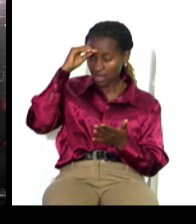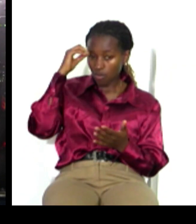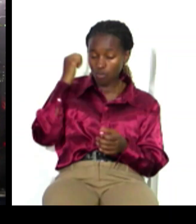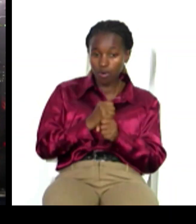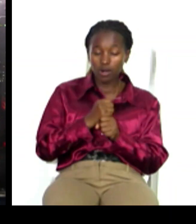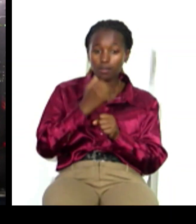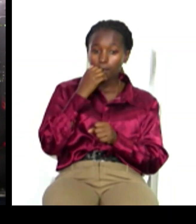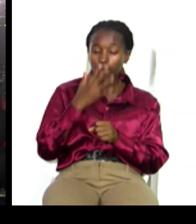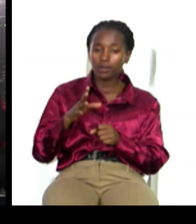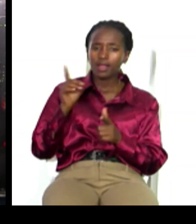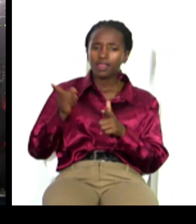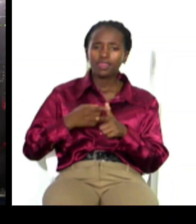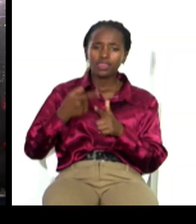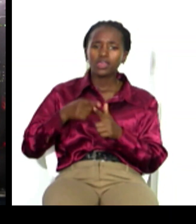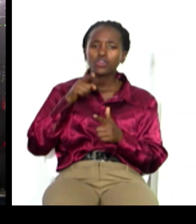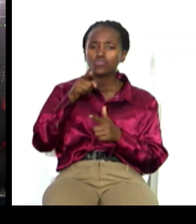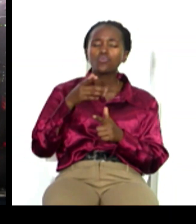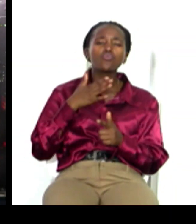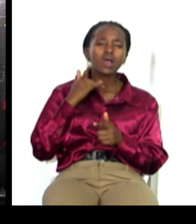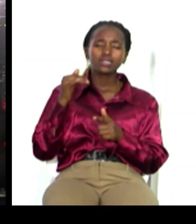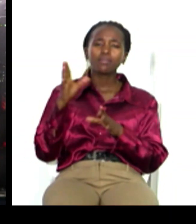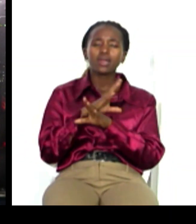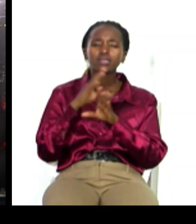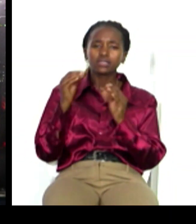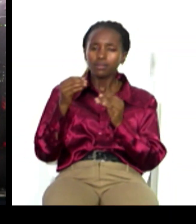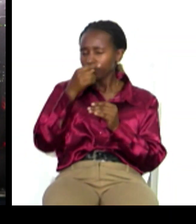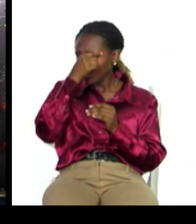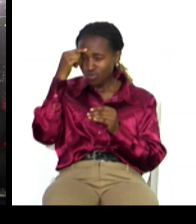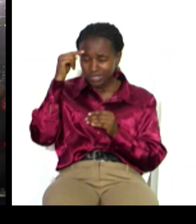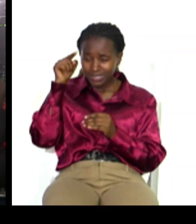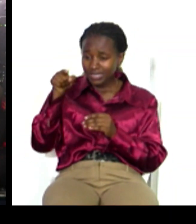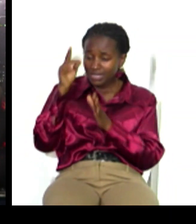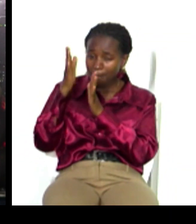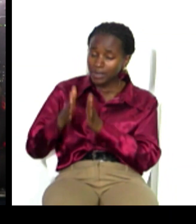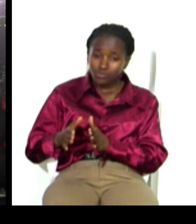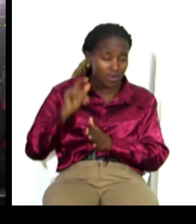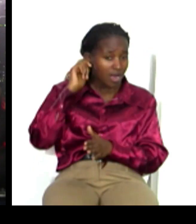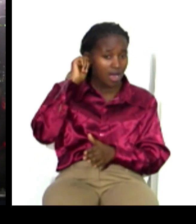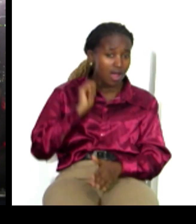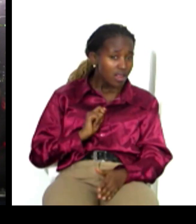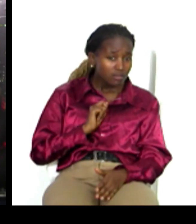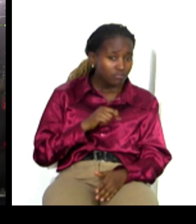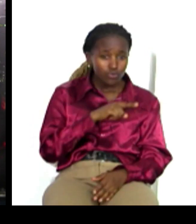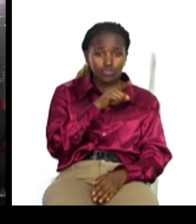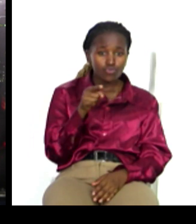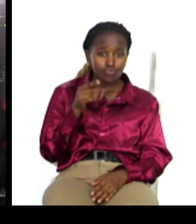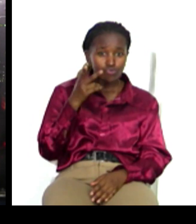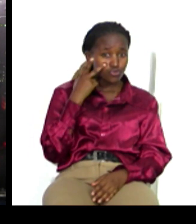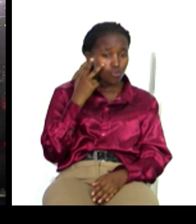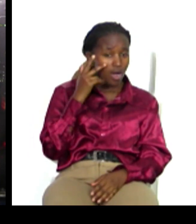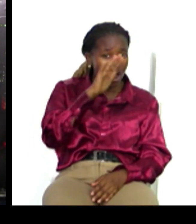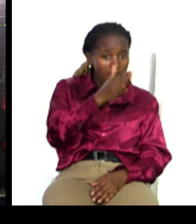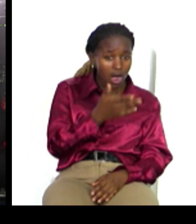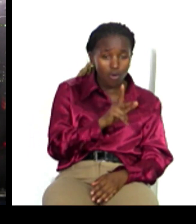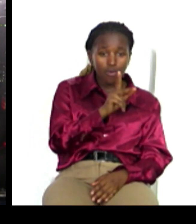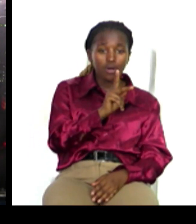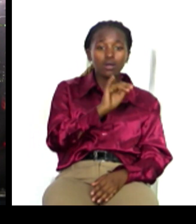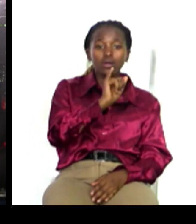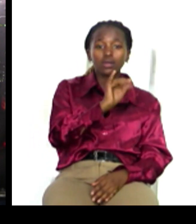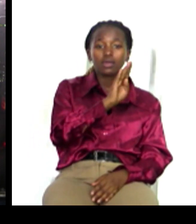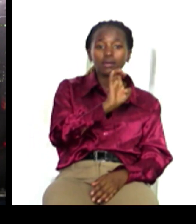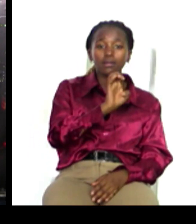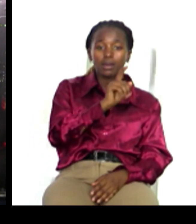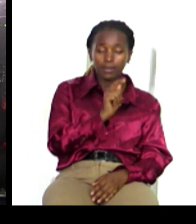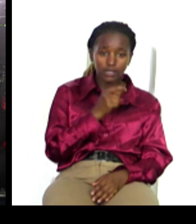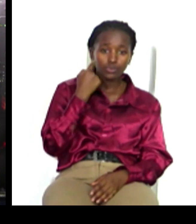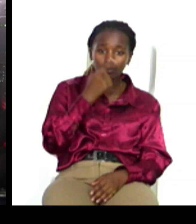guy is going to vote for the President of the Republic of Kenya because sababu ni mkale? Kibet, you saw what happened. Kibet, this is someone that is coming